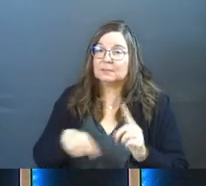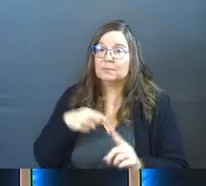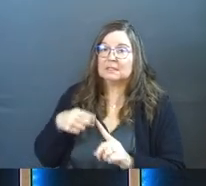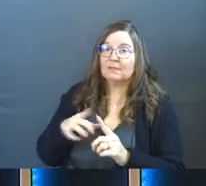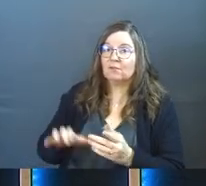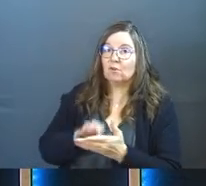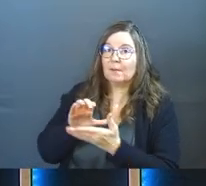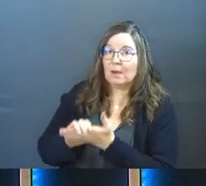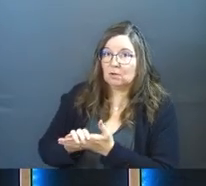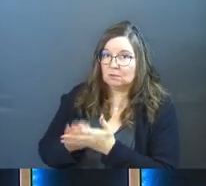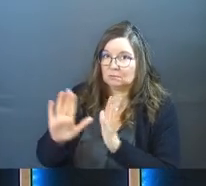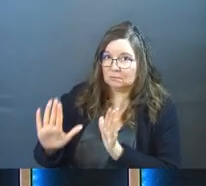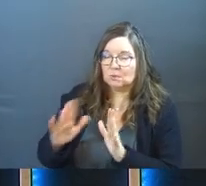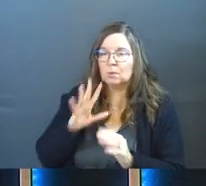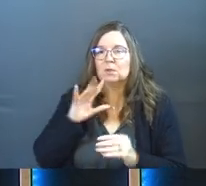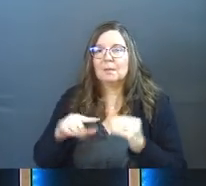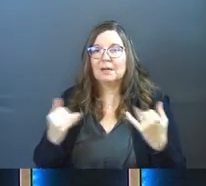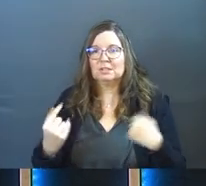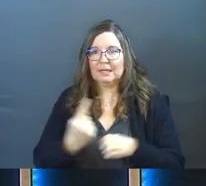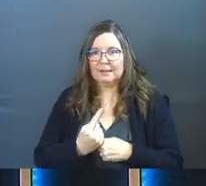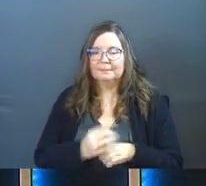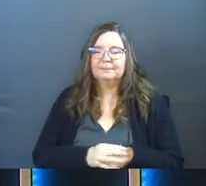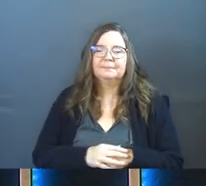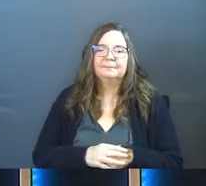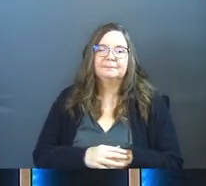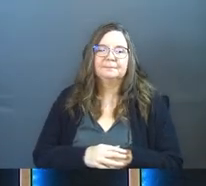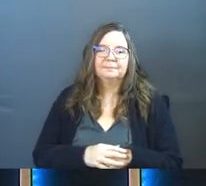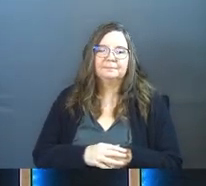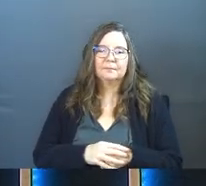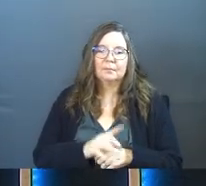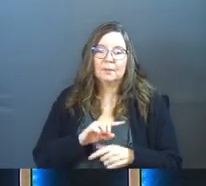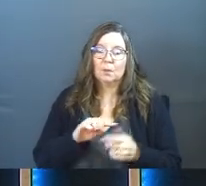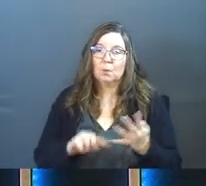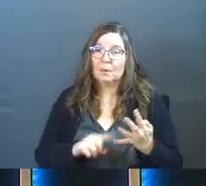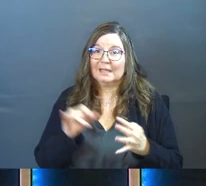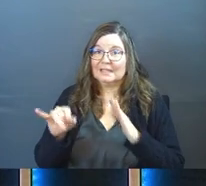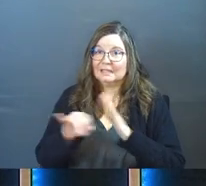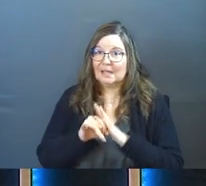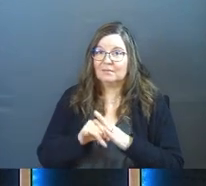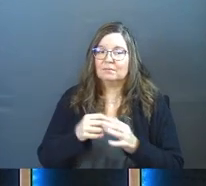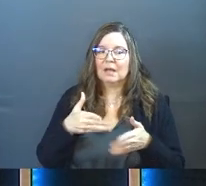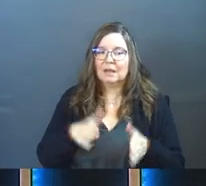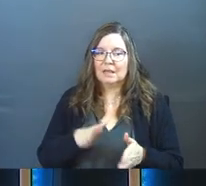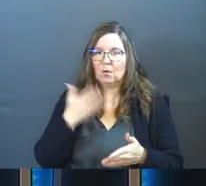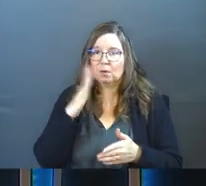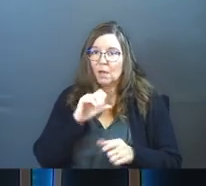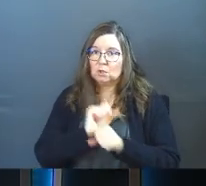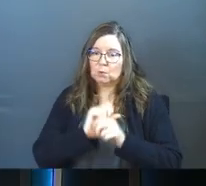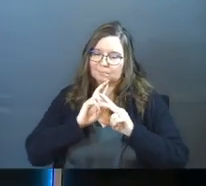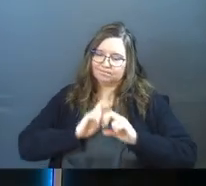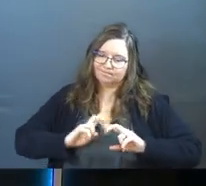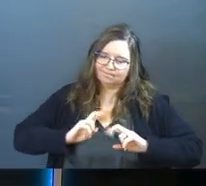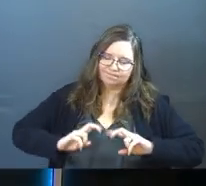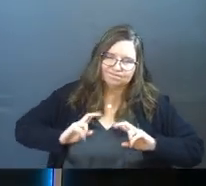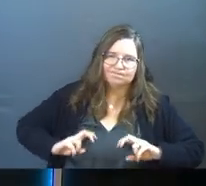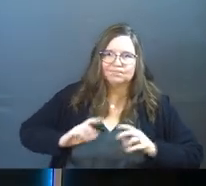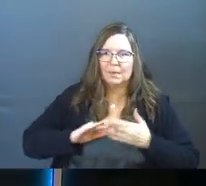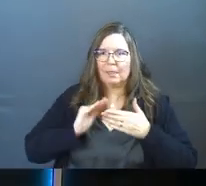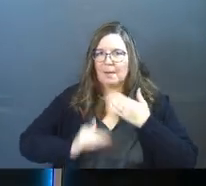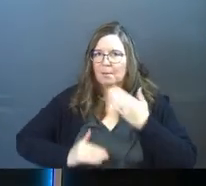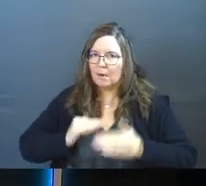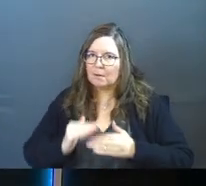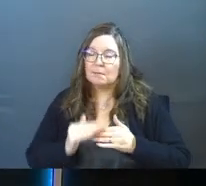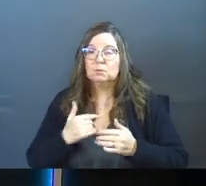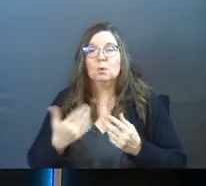in marriage? So that's kind of what we're going to talk about today. What are those? So we can identify those, allow God to work on us through those, sanctify us in that